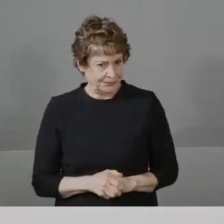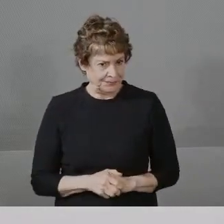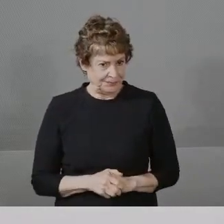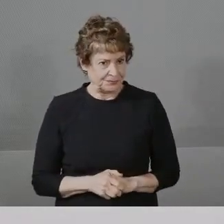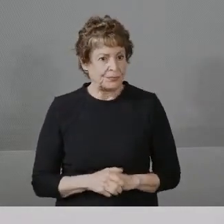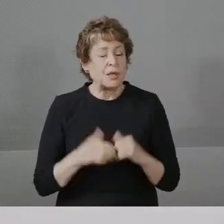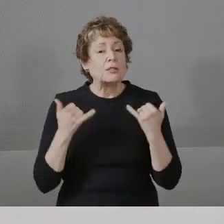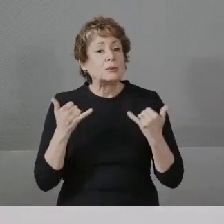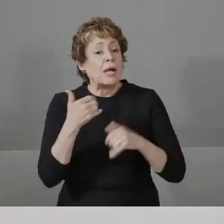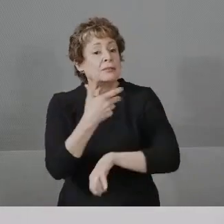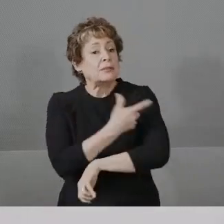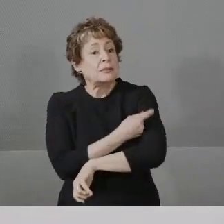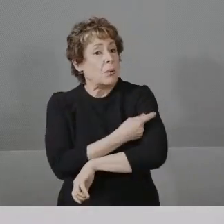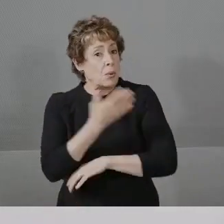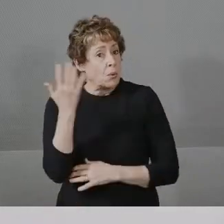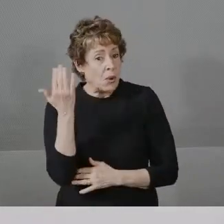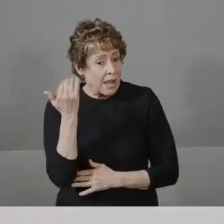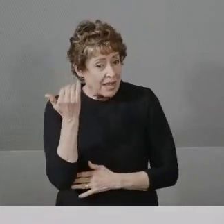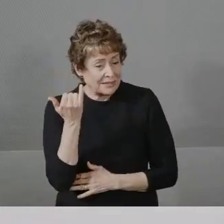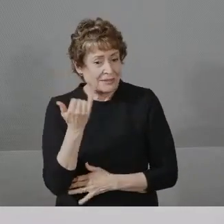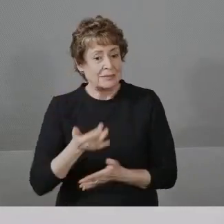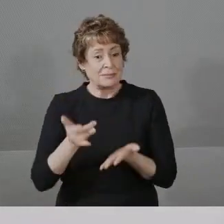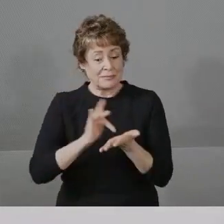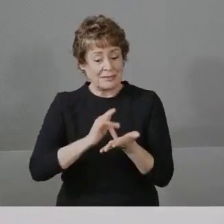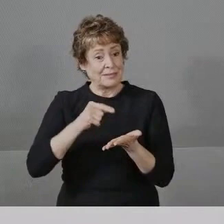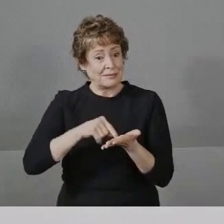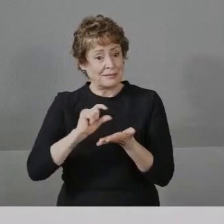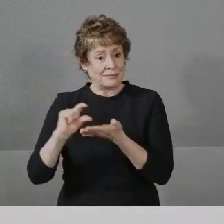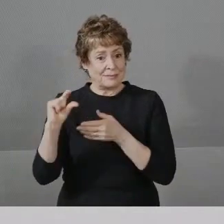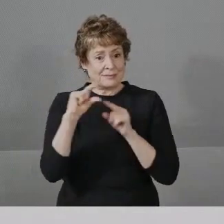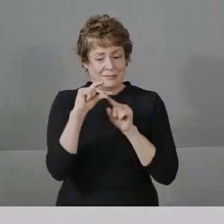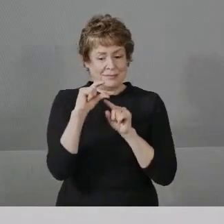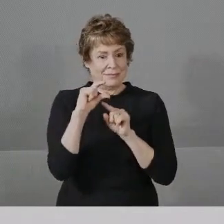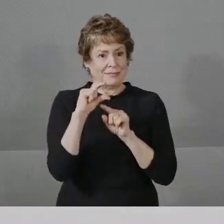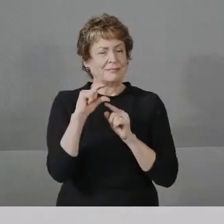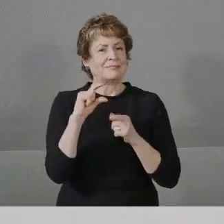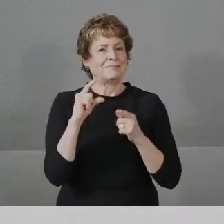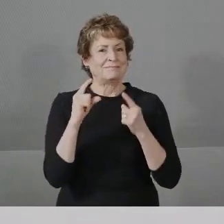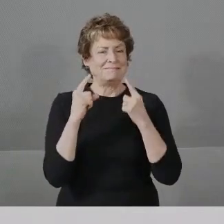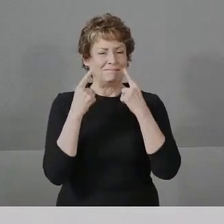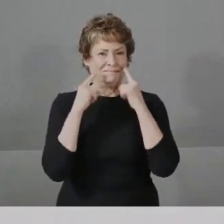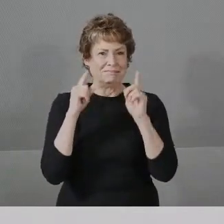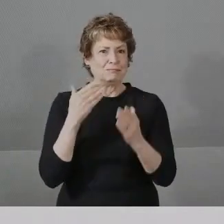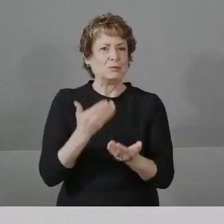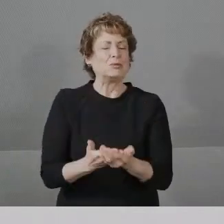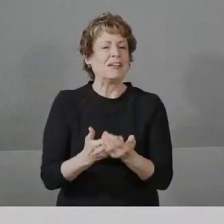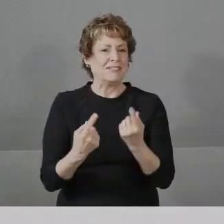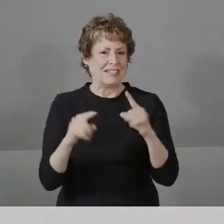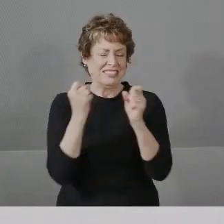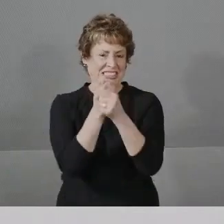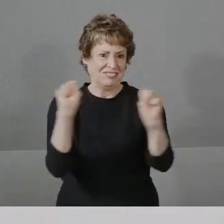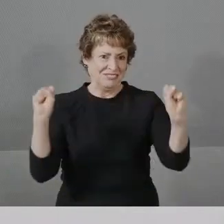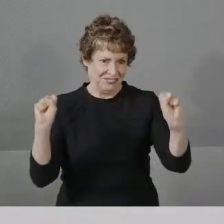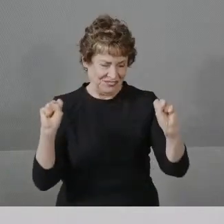Moderna vaccine to follow, the Pfizer vaccine has been subjected to rigorous testing and trials.